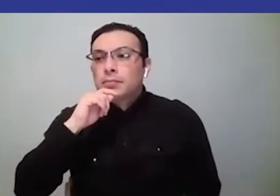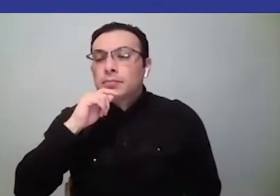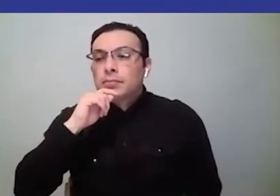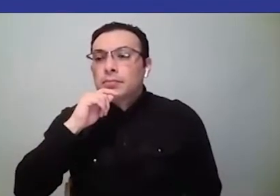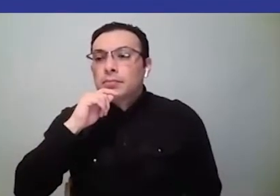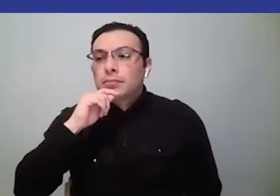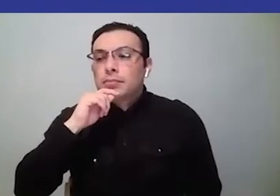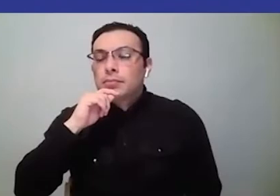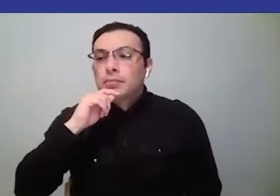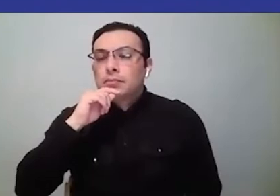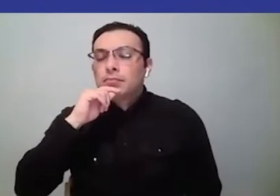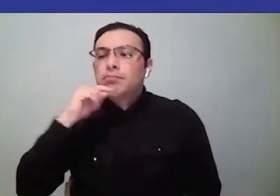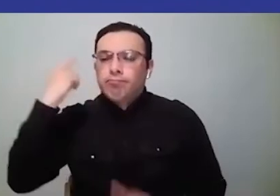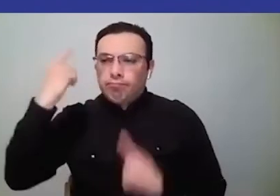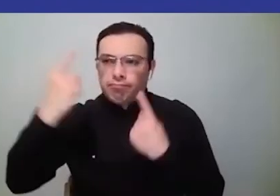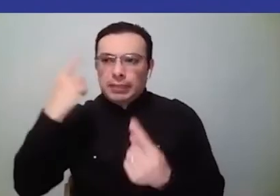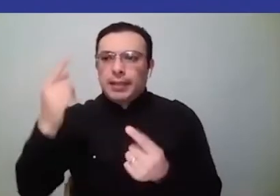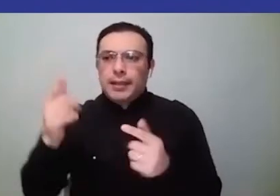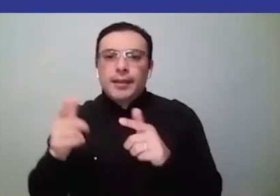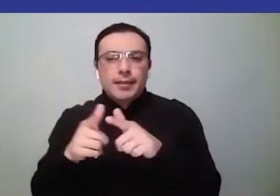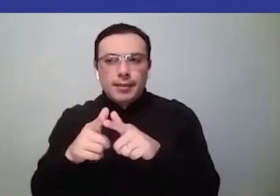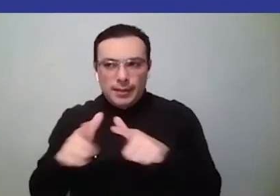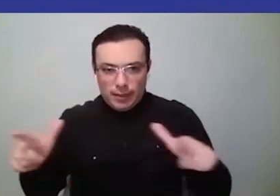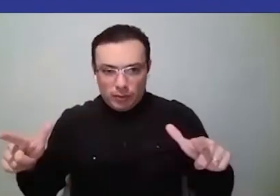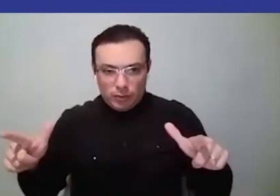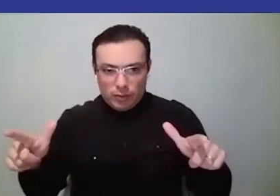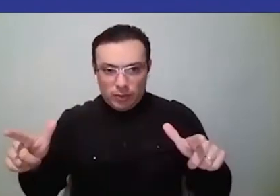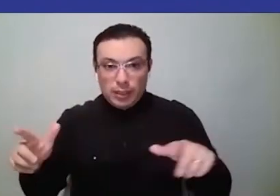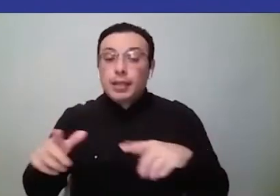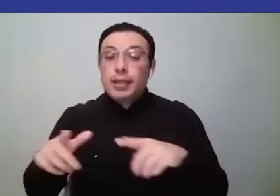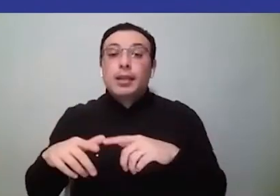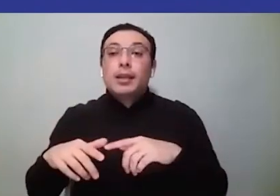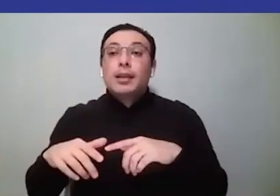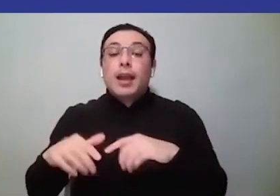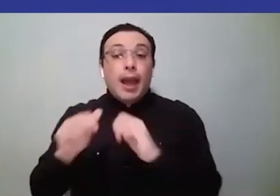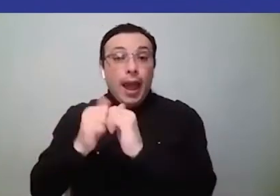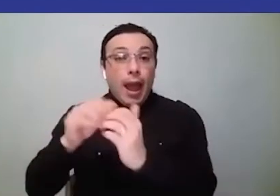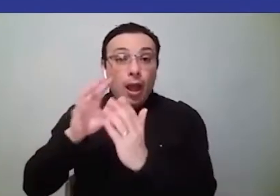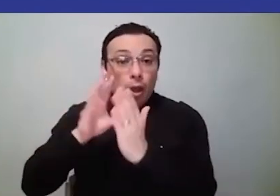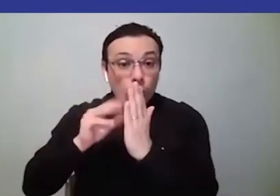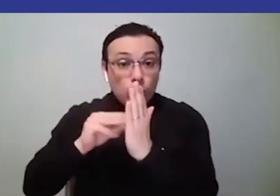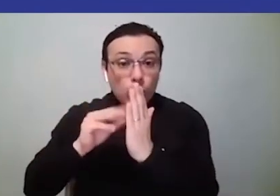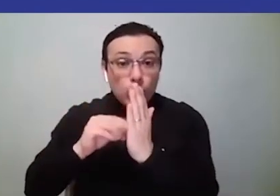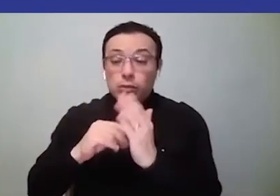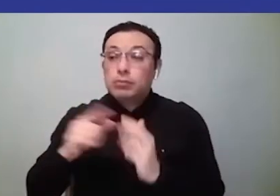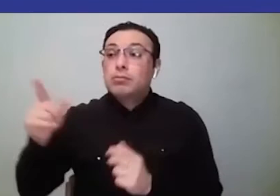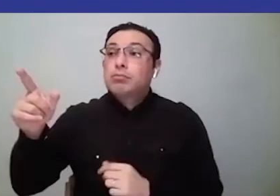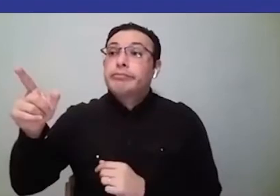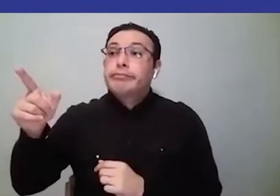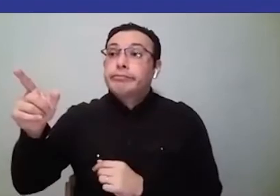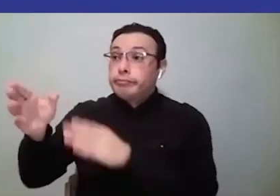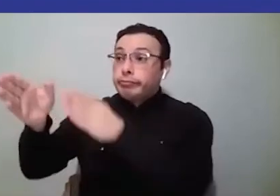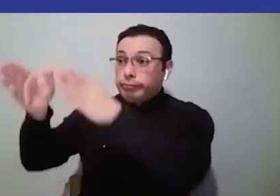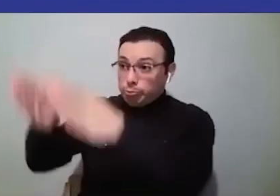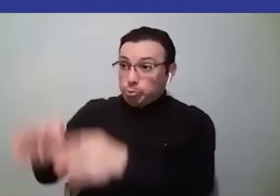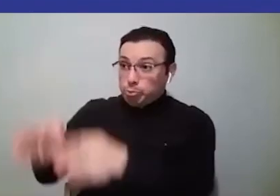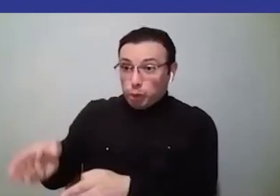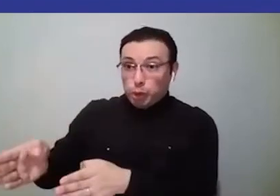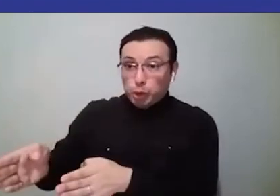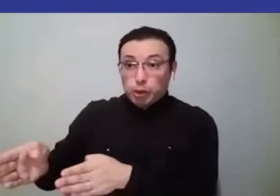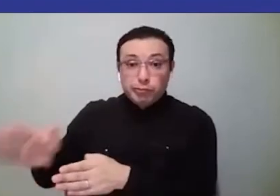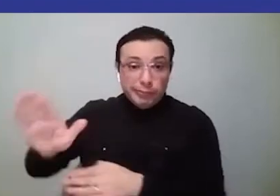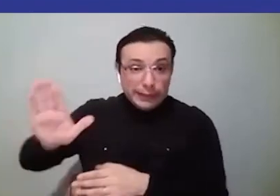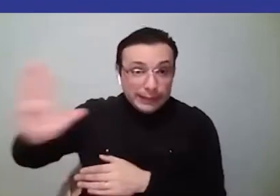a lot of the way you learn is through first speakers or elders. And a lot of the times those